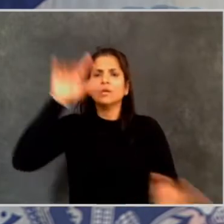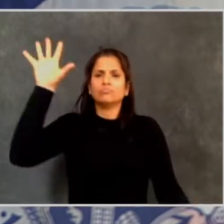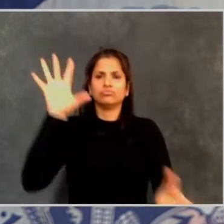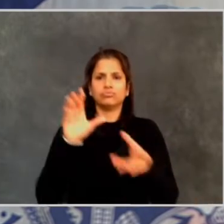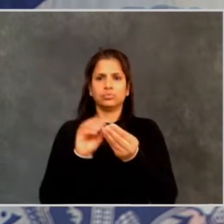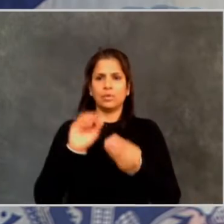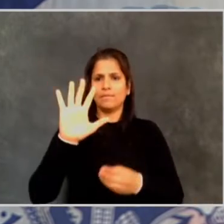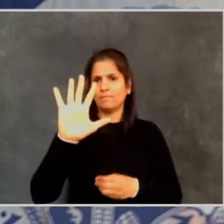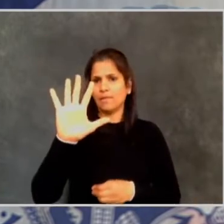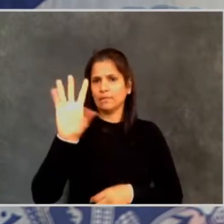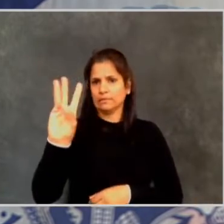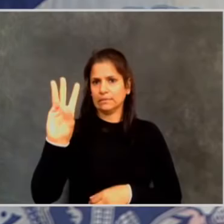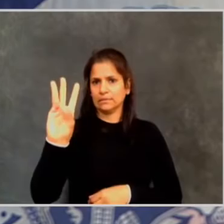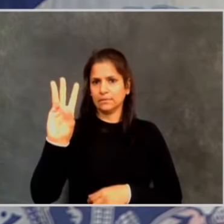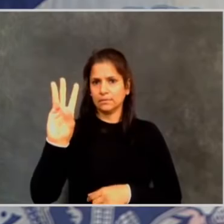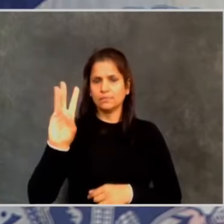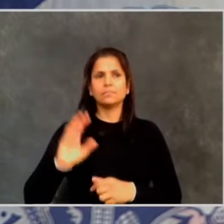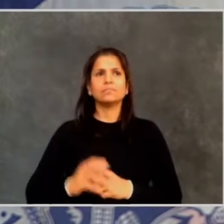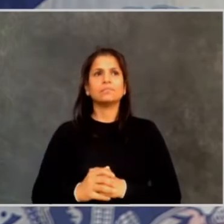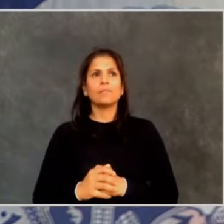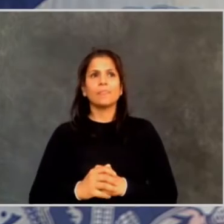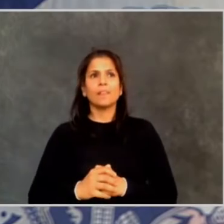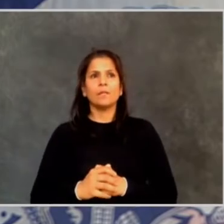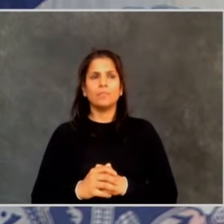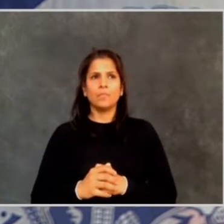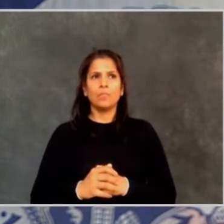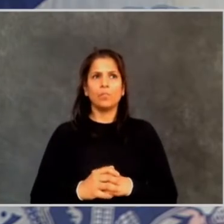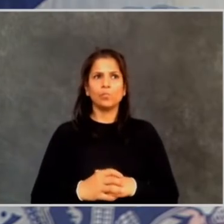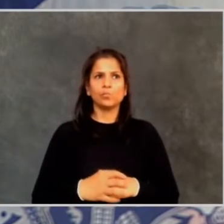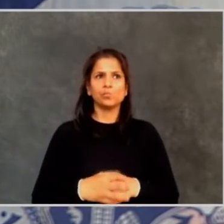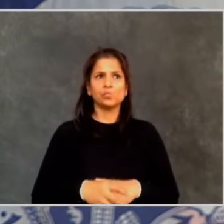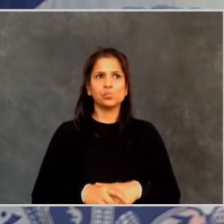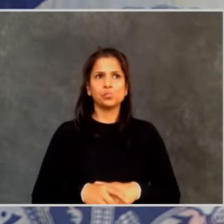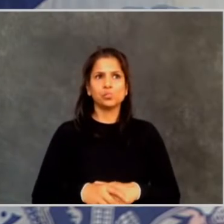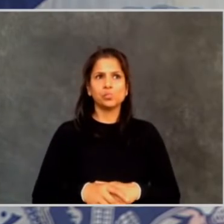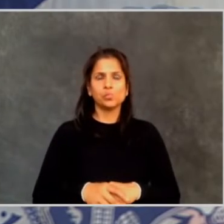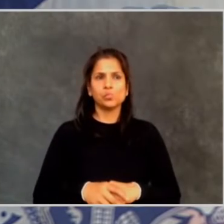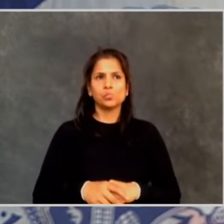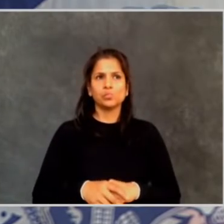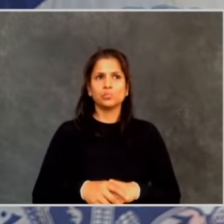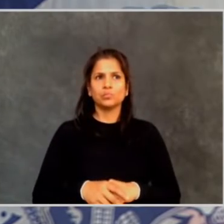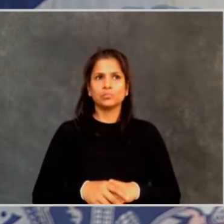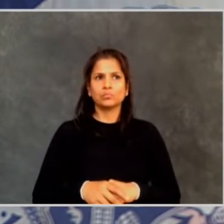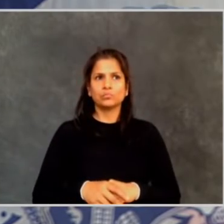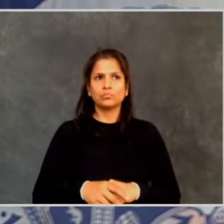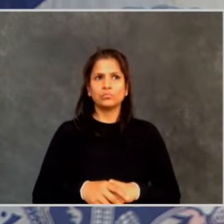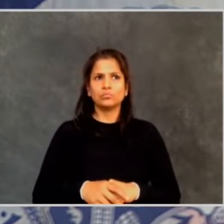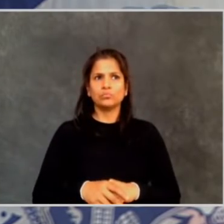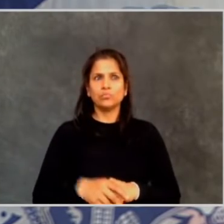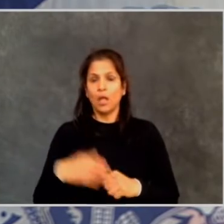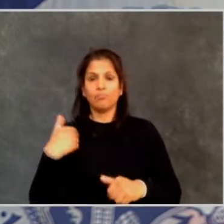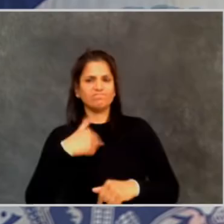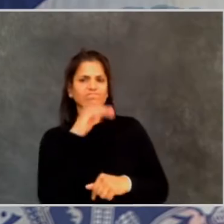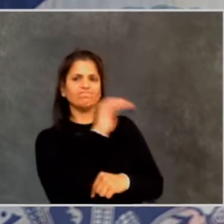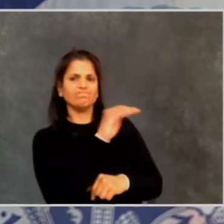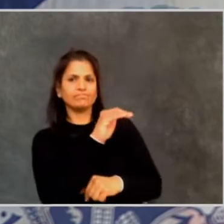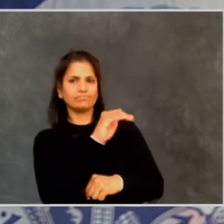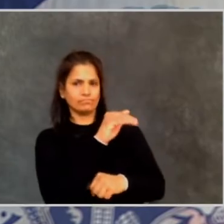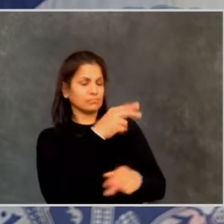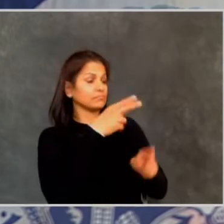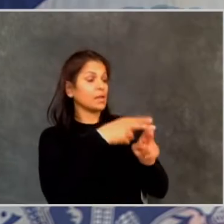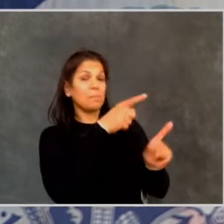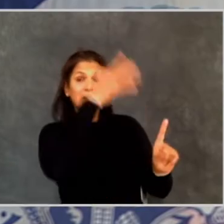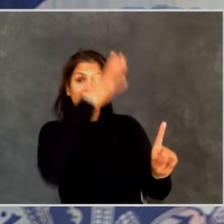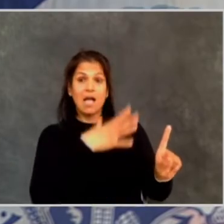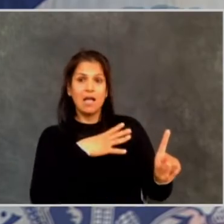together is directly in the hospitals, working with the leadership of the hospitals, working with the people who are managing equipment